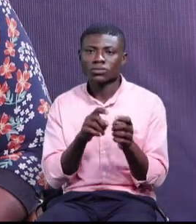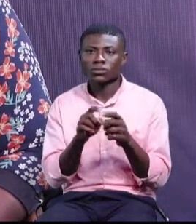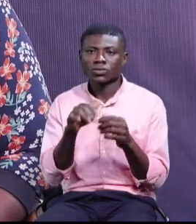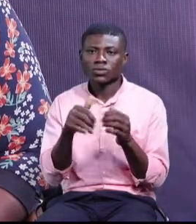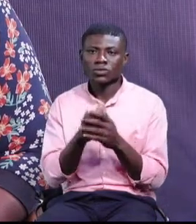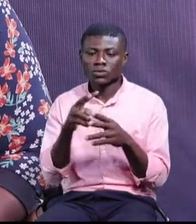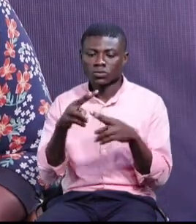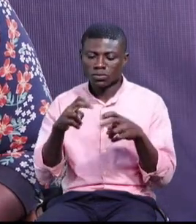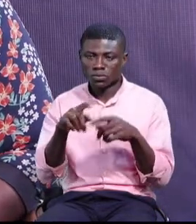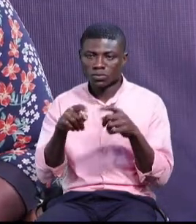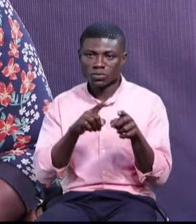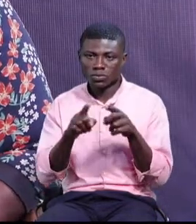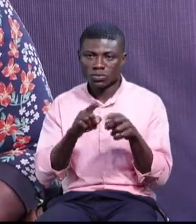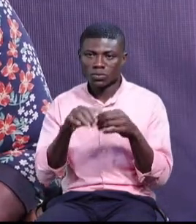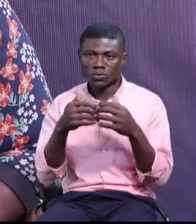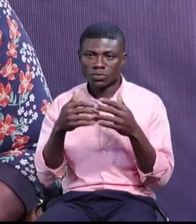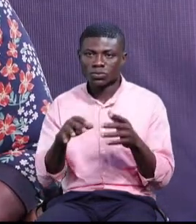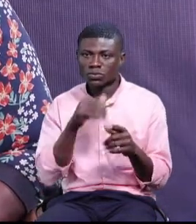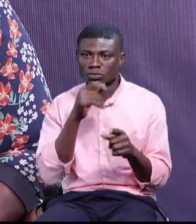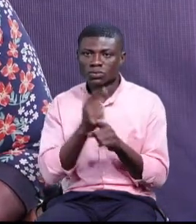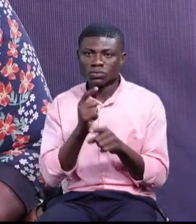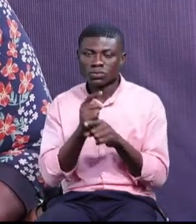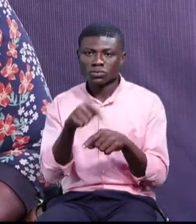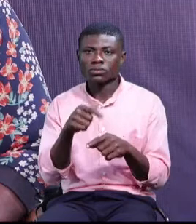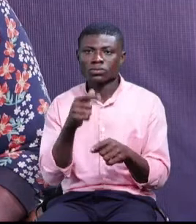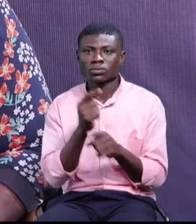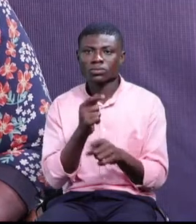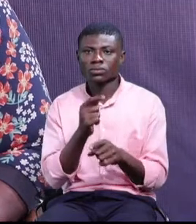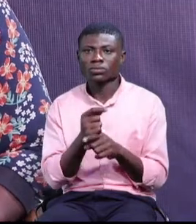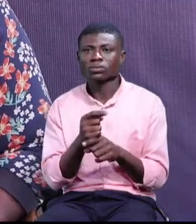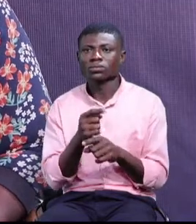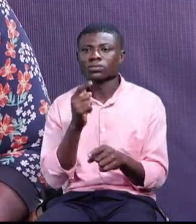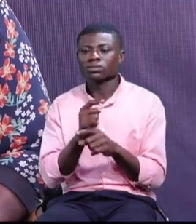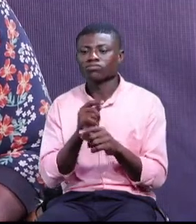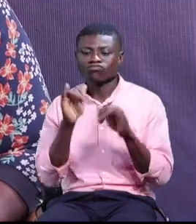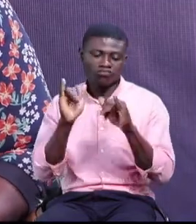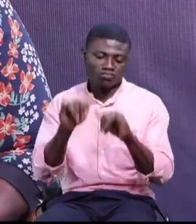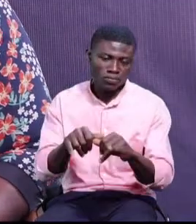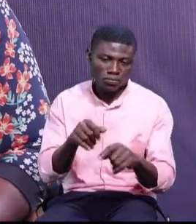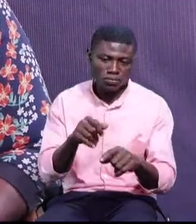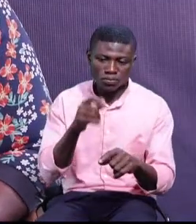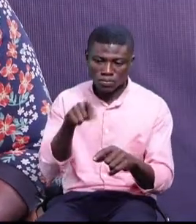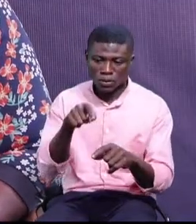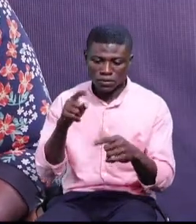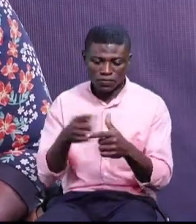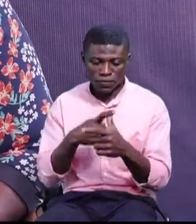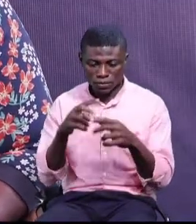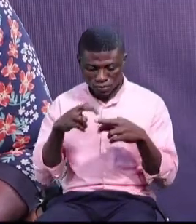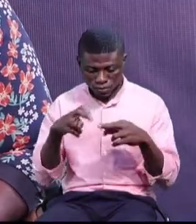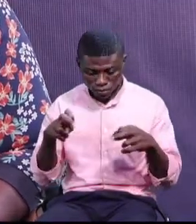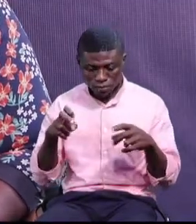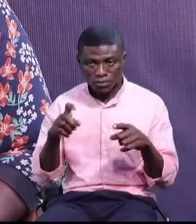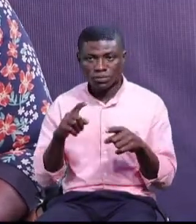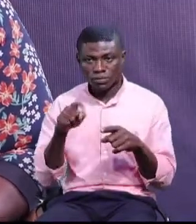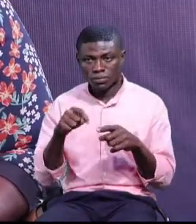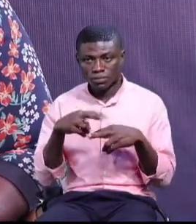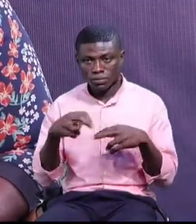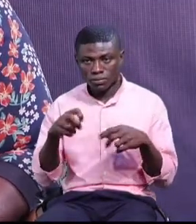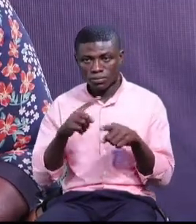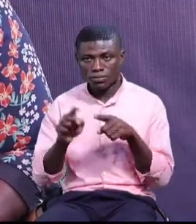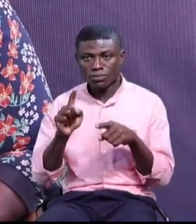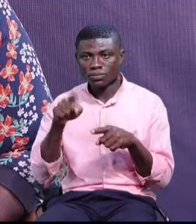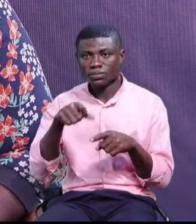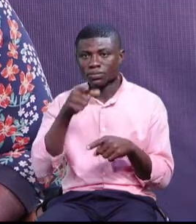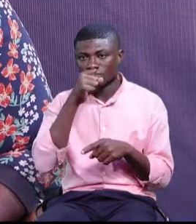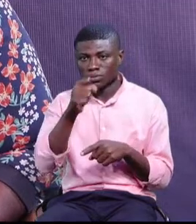your research. You just don't come in like a bang and then you start doing go out in a bang. But you